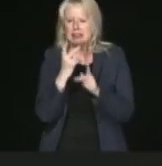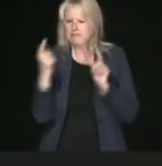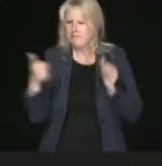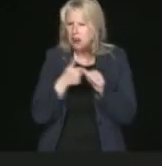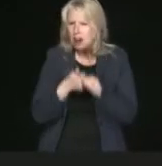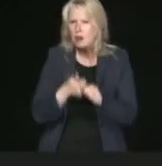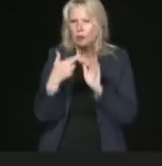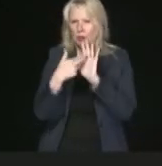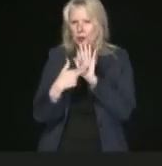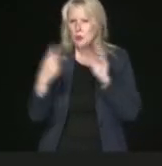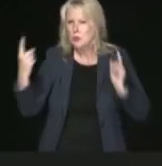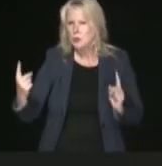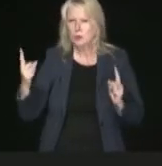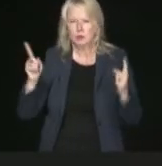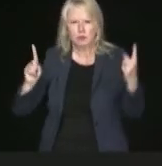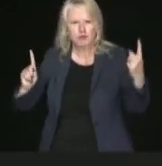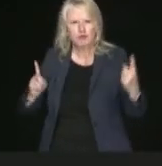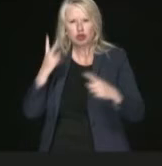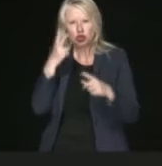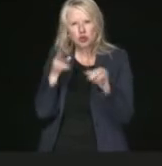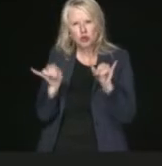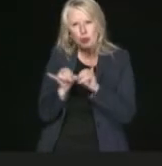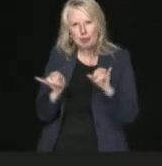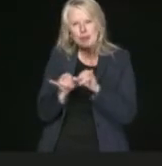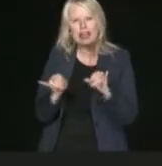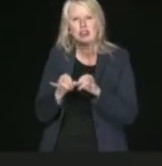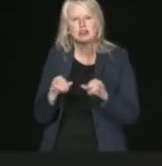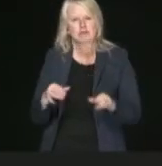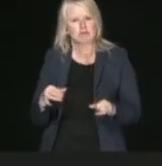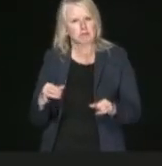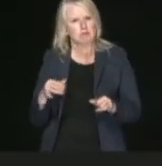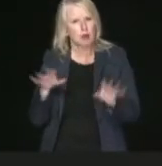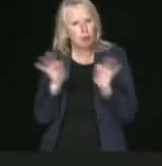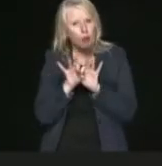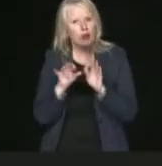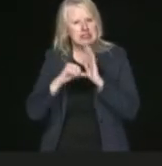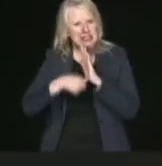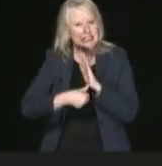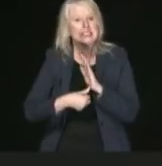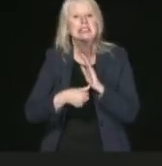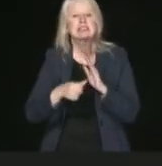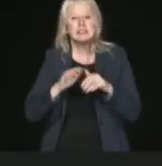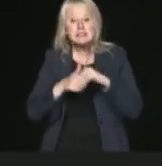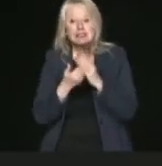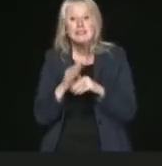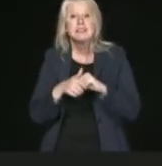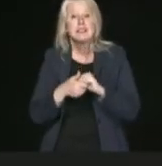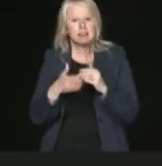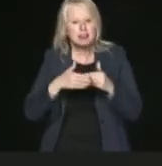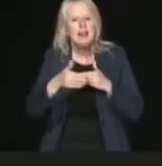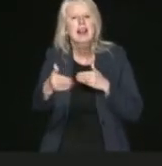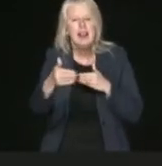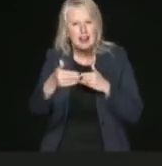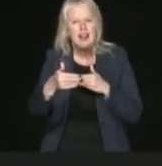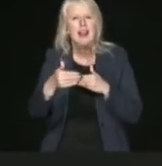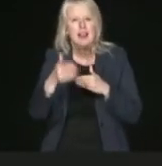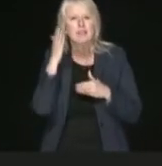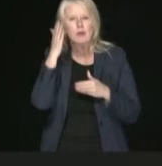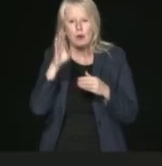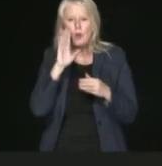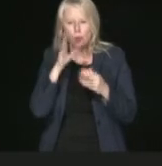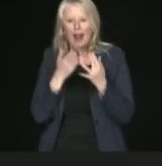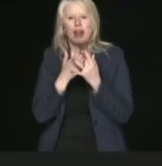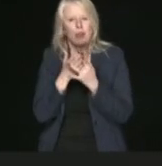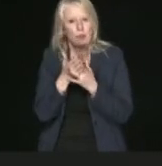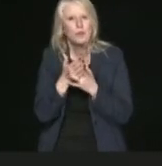apart, in being strong about social distancing, these are the things that will ensure that we will get